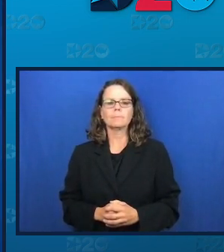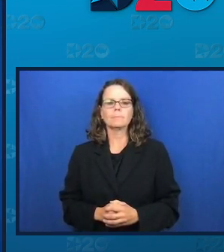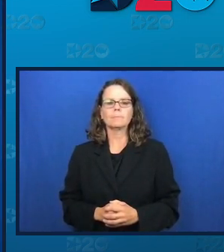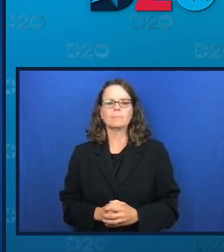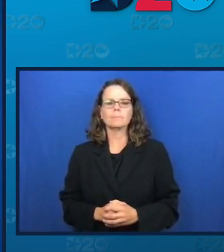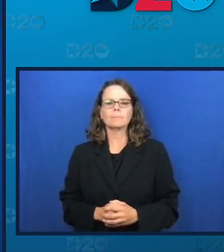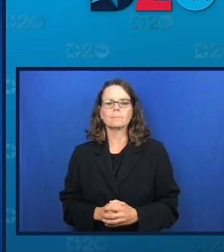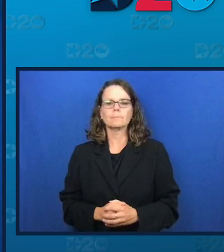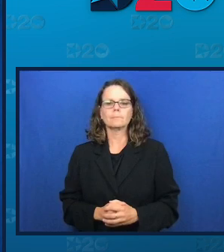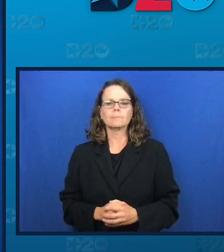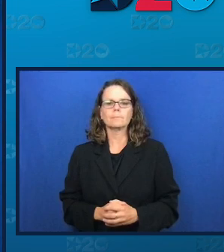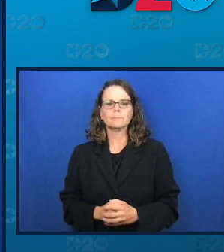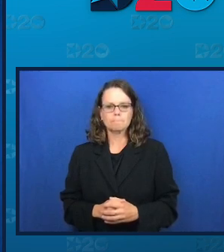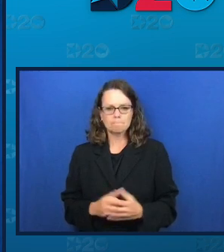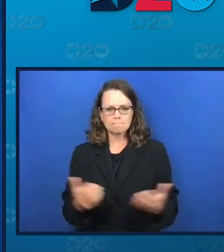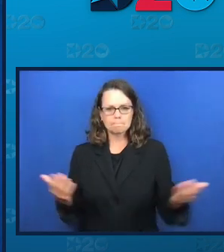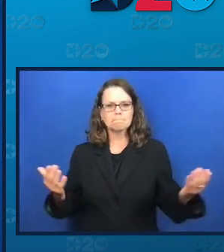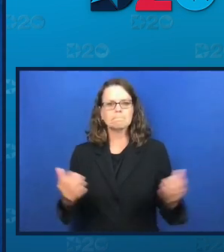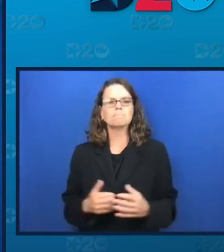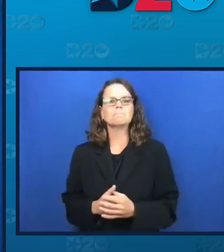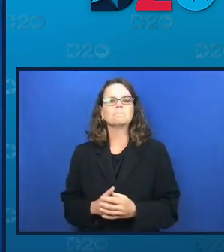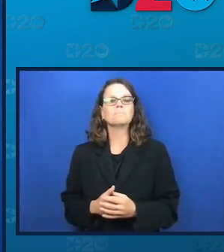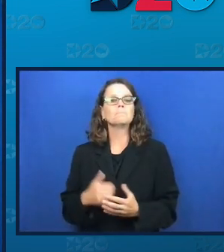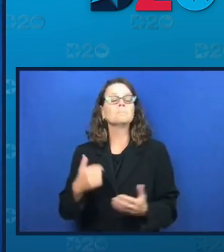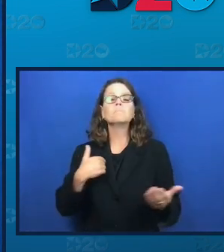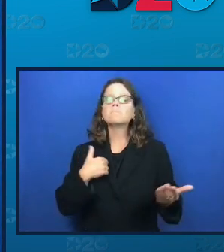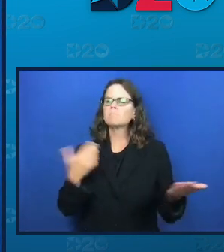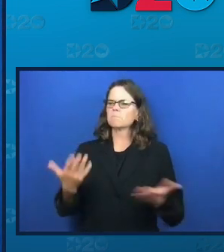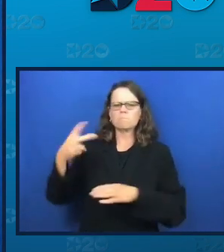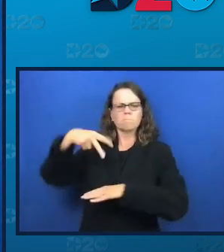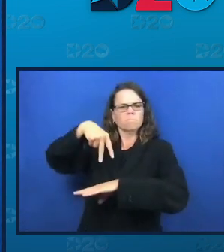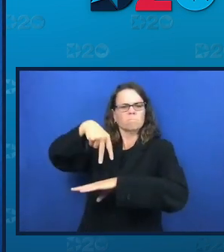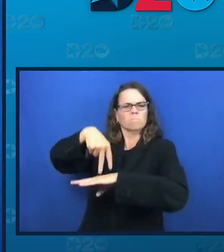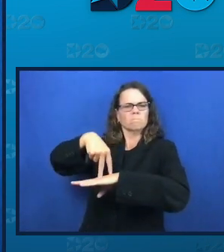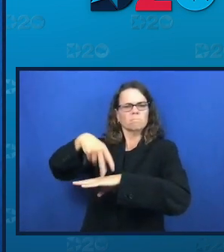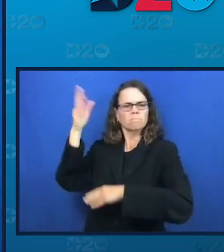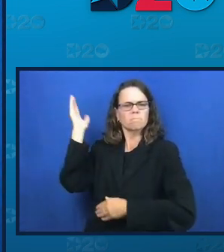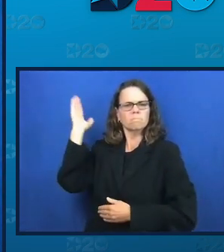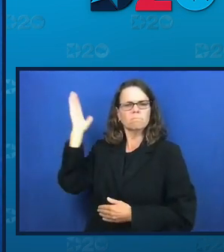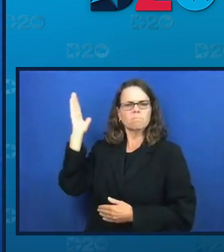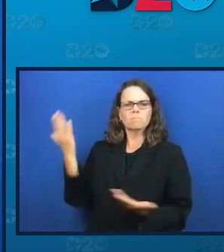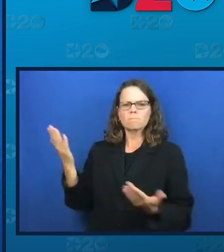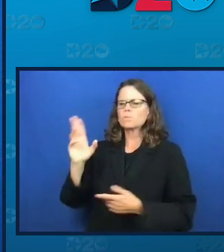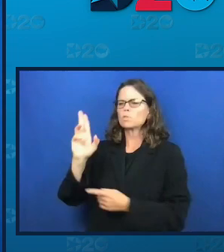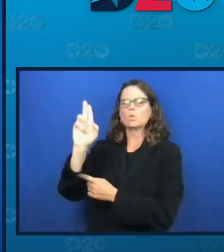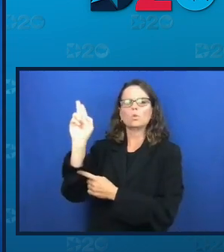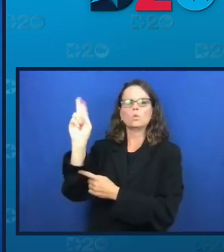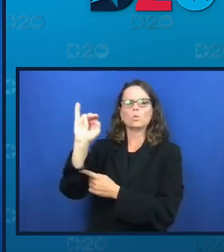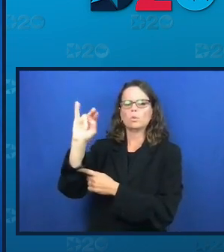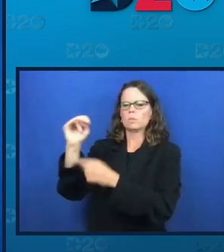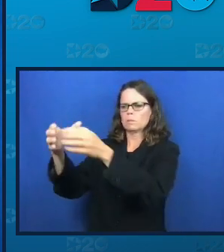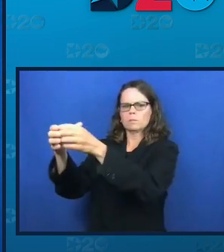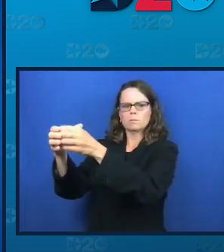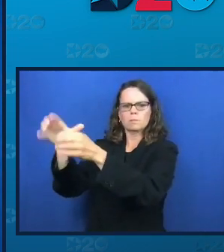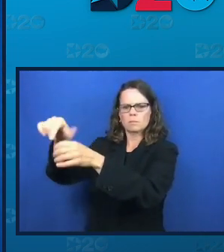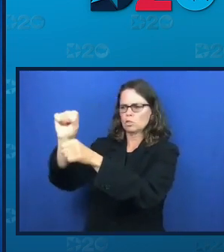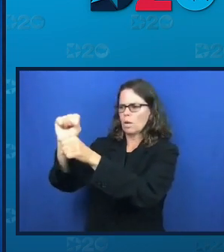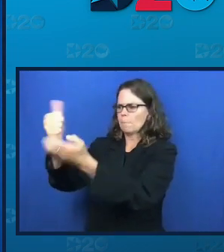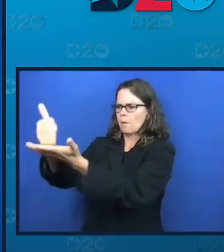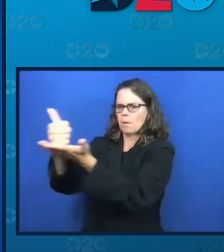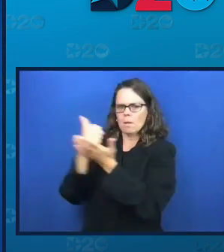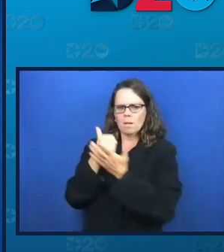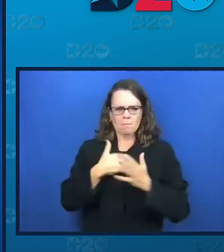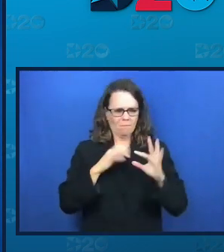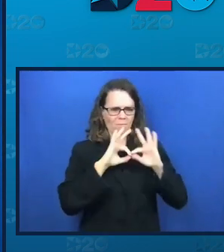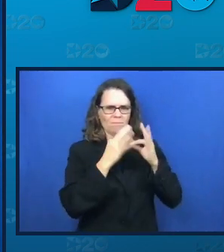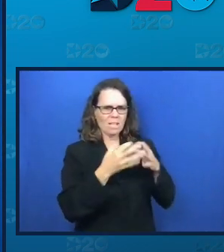I'm here because a union job lifted my family out of poverty and into the middle class. My grandfather left the